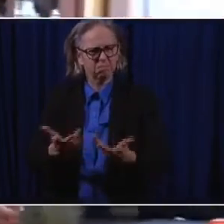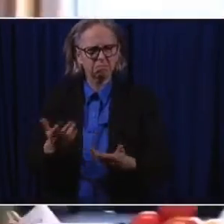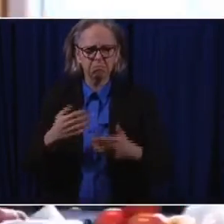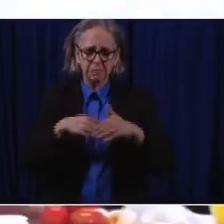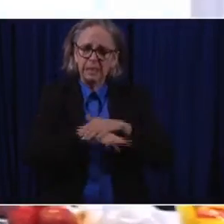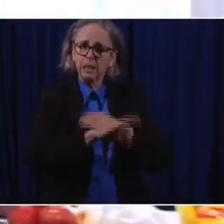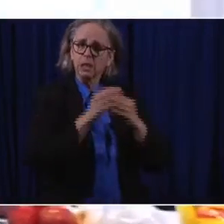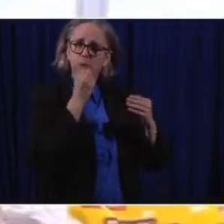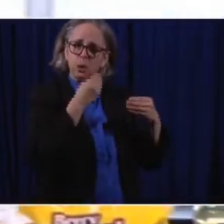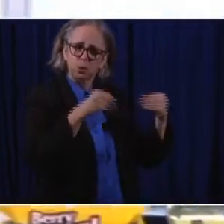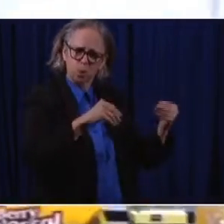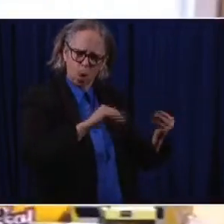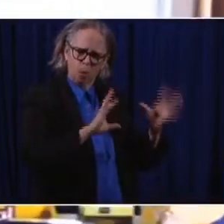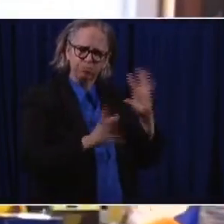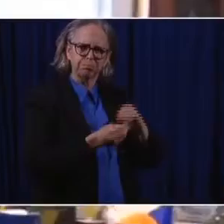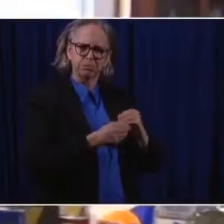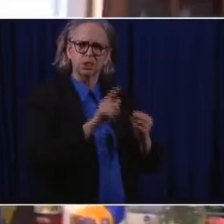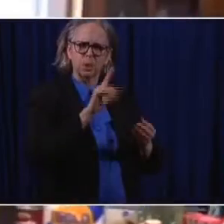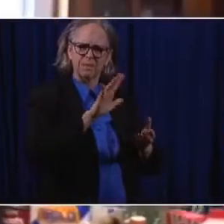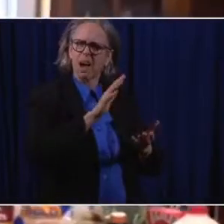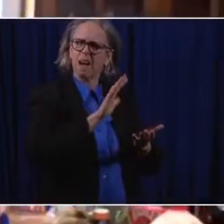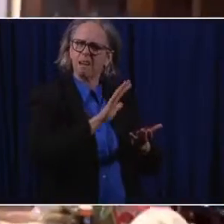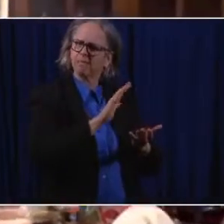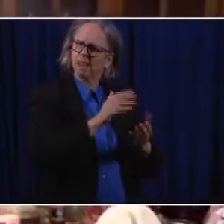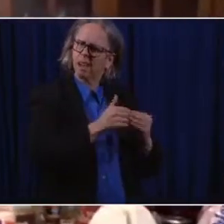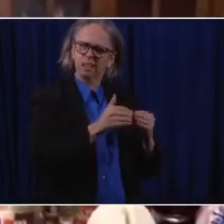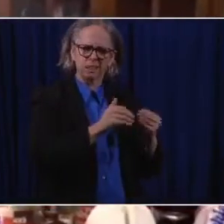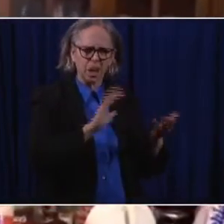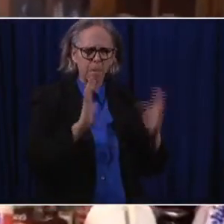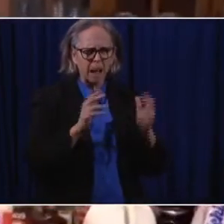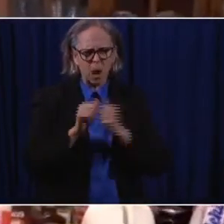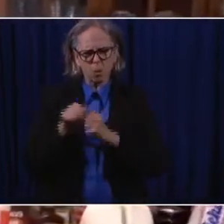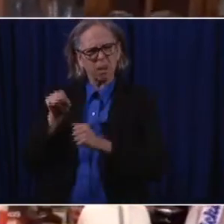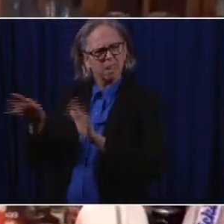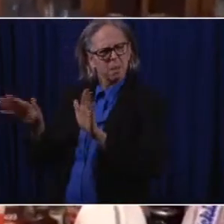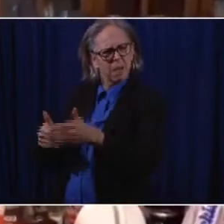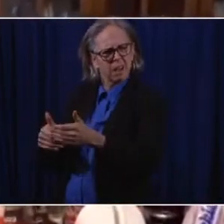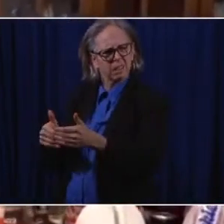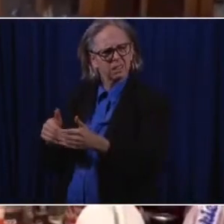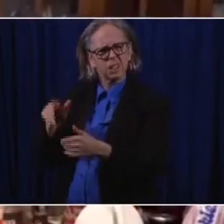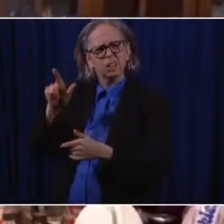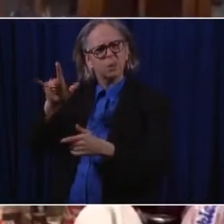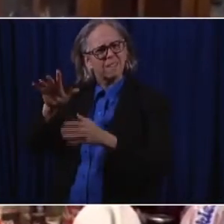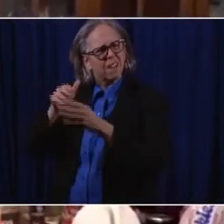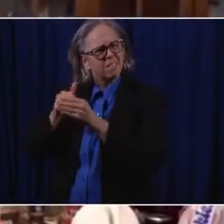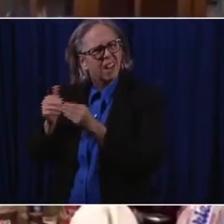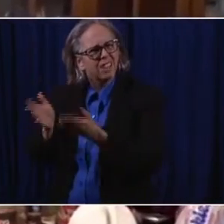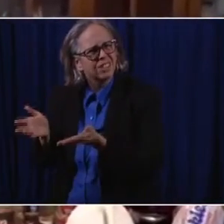If you come over here, this is what $25 buys